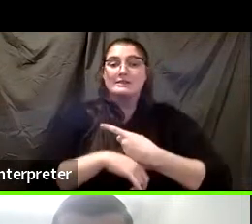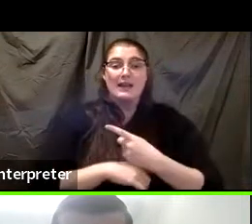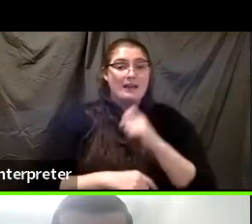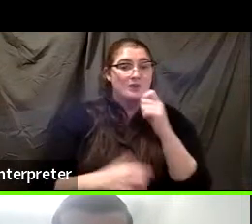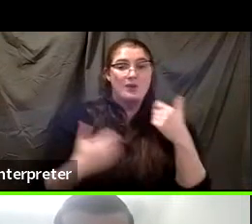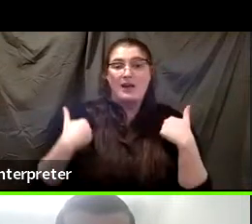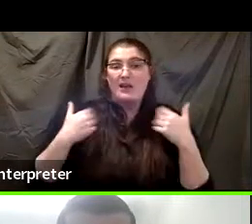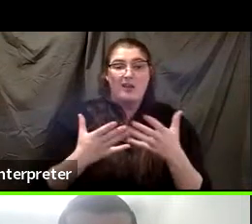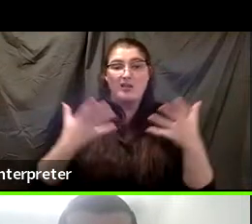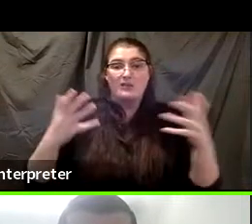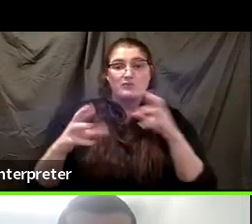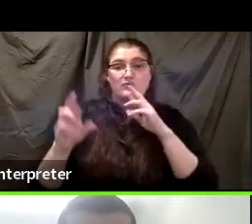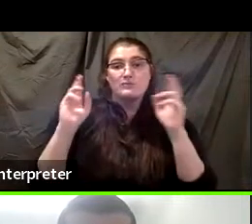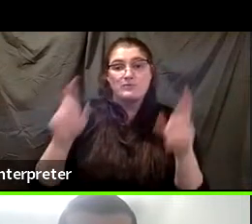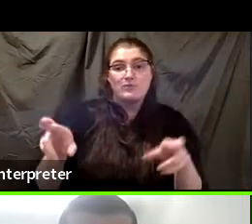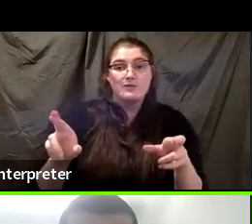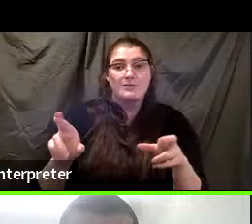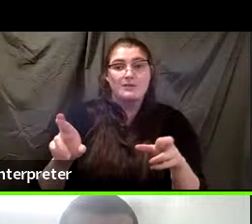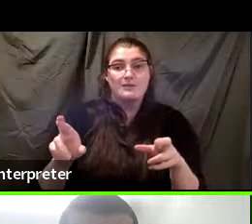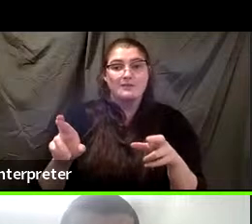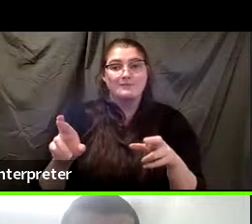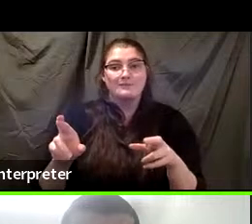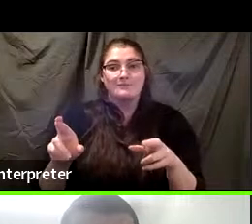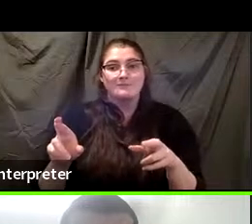for today.